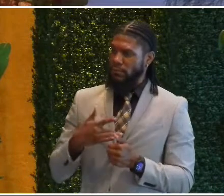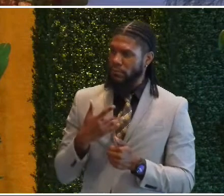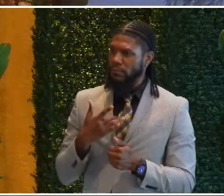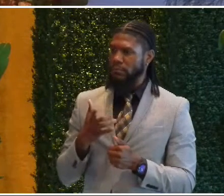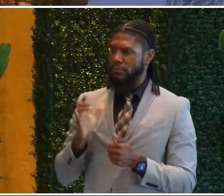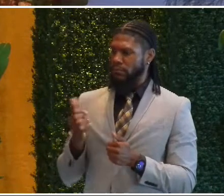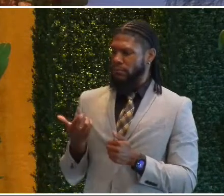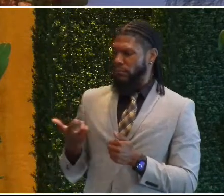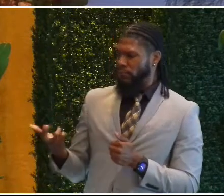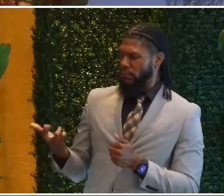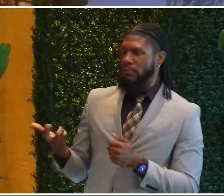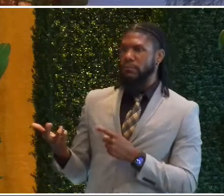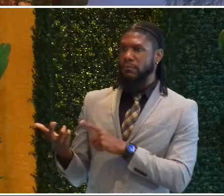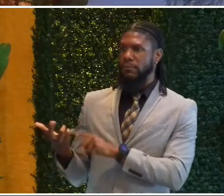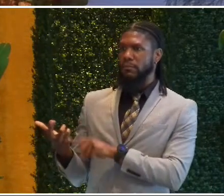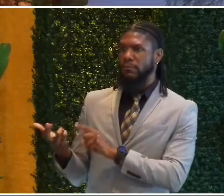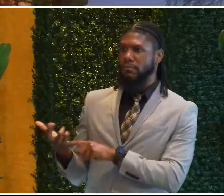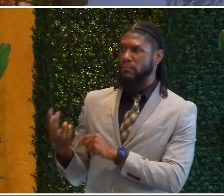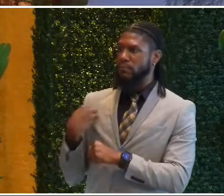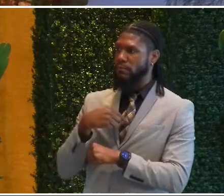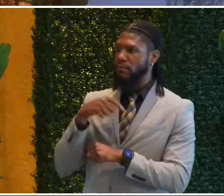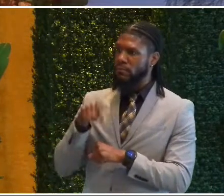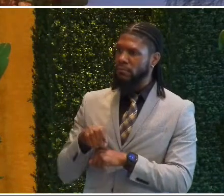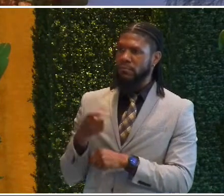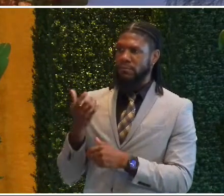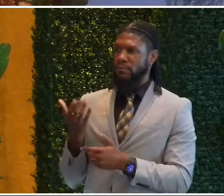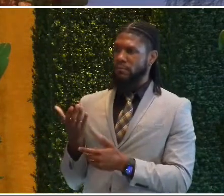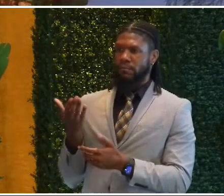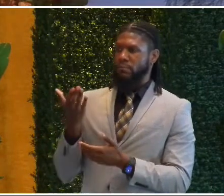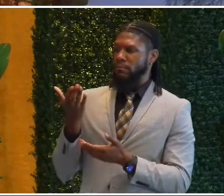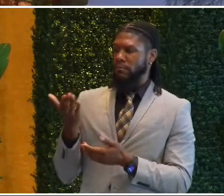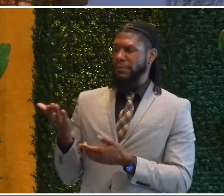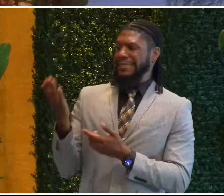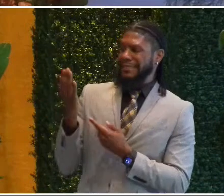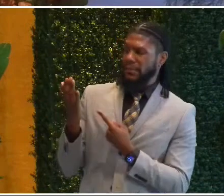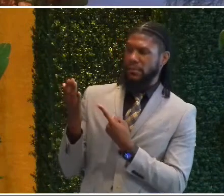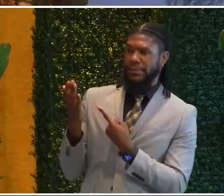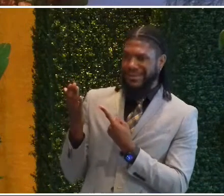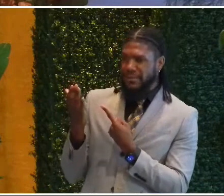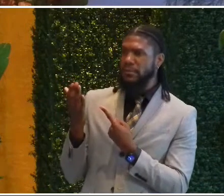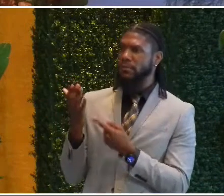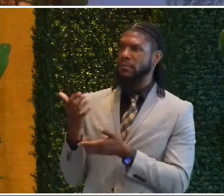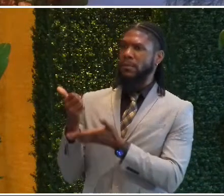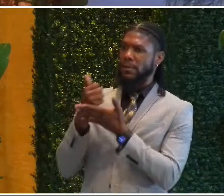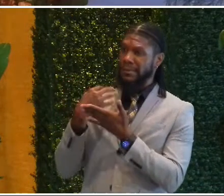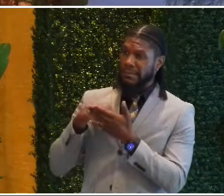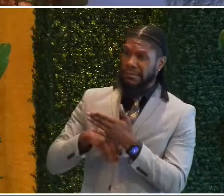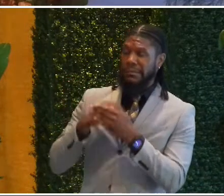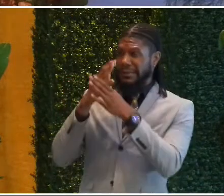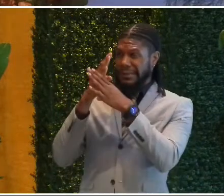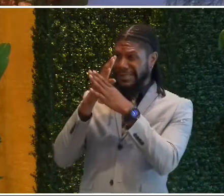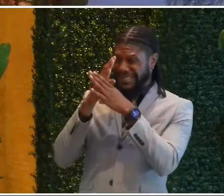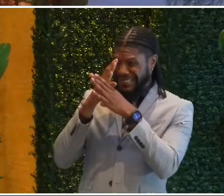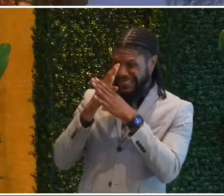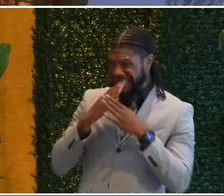into our fanny pack, putting on the altar to move us through these obstacles?